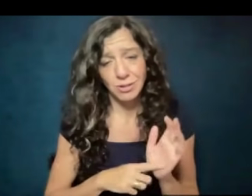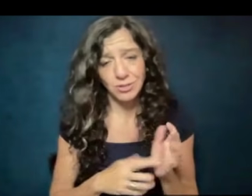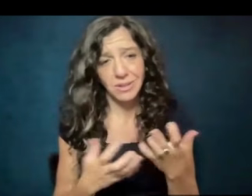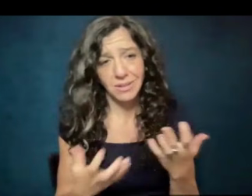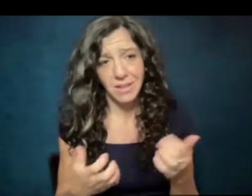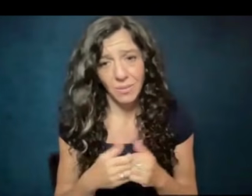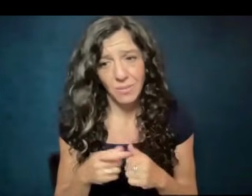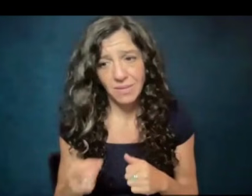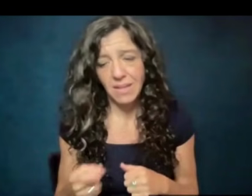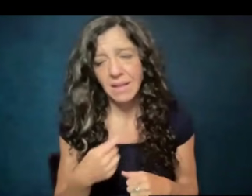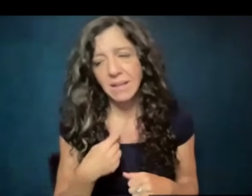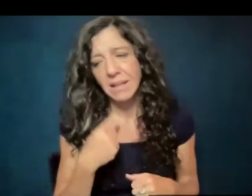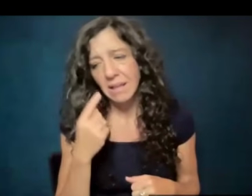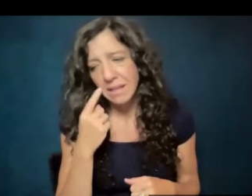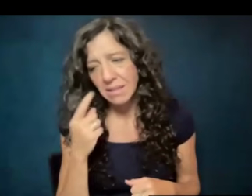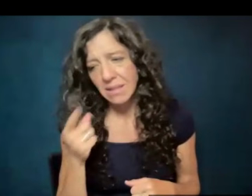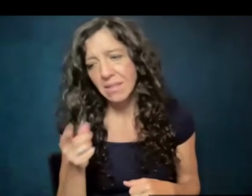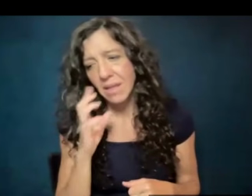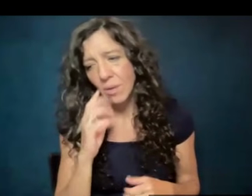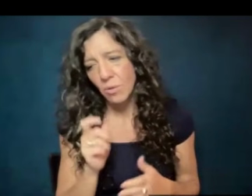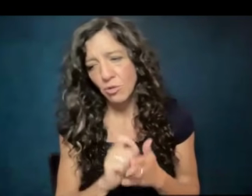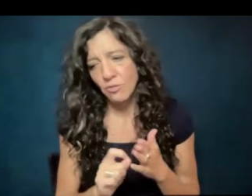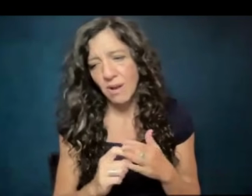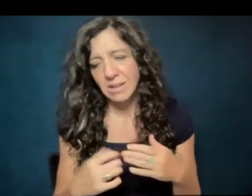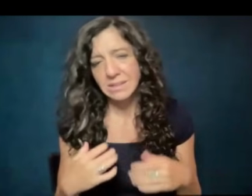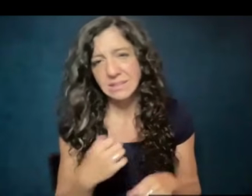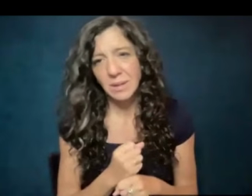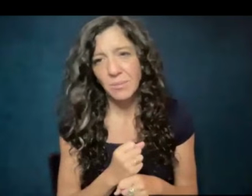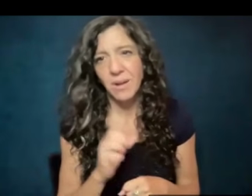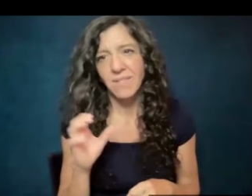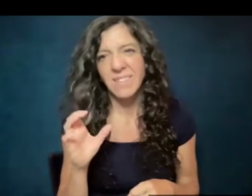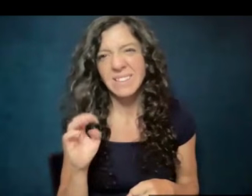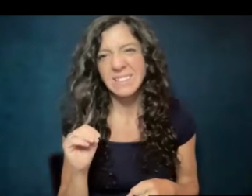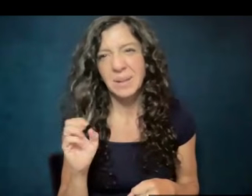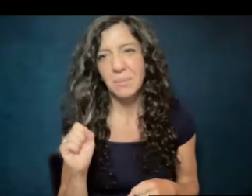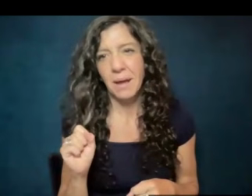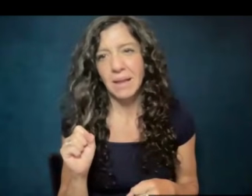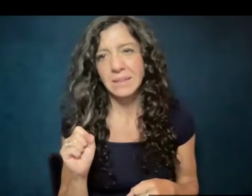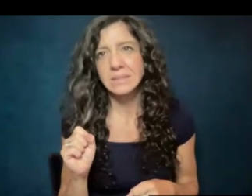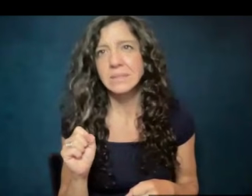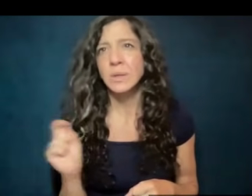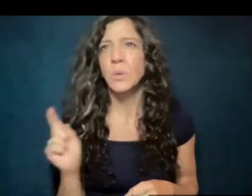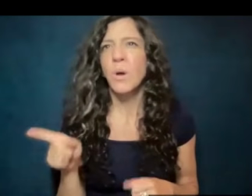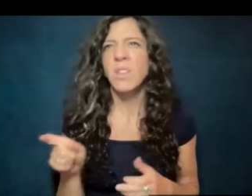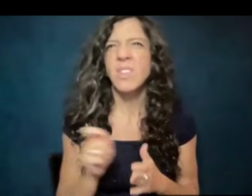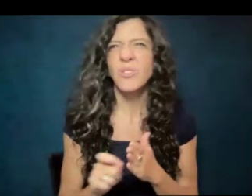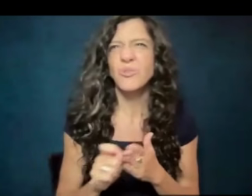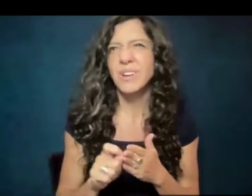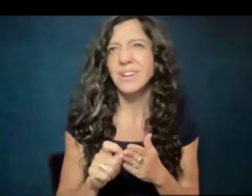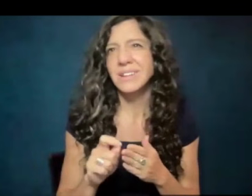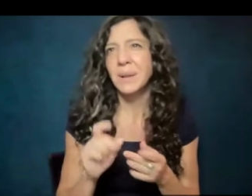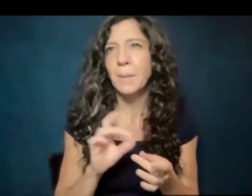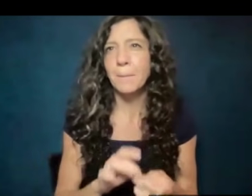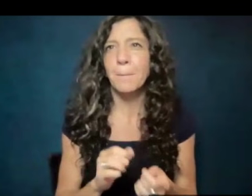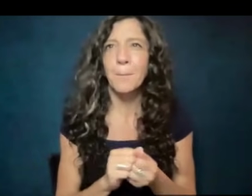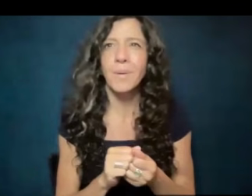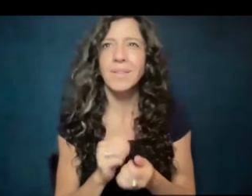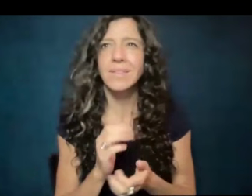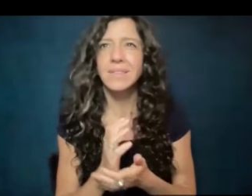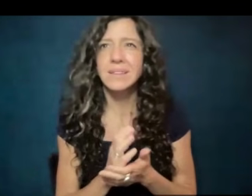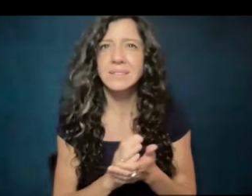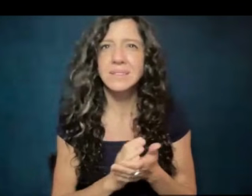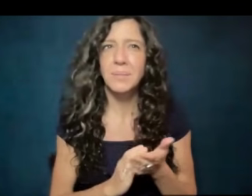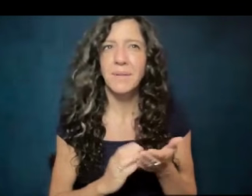believe that they are going to be writing a summary of the CMS, or they've written some stuff about what's in those CMS